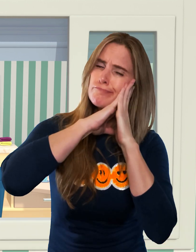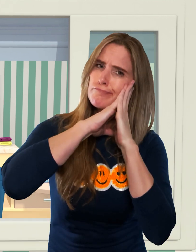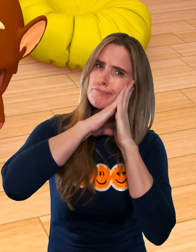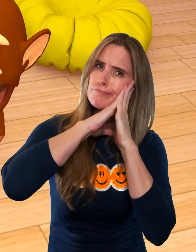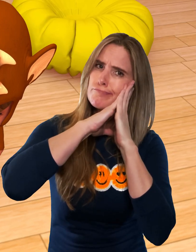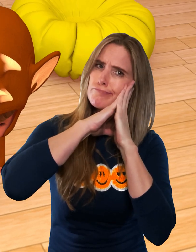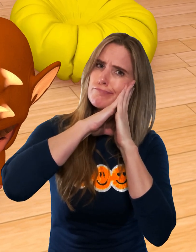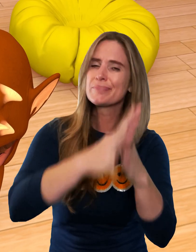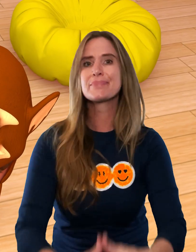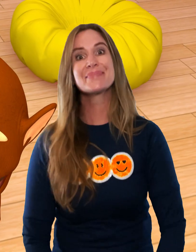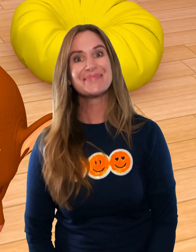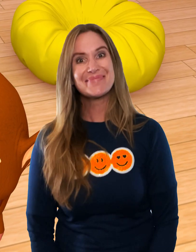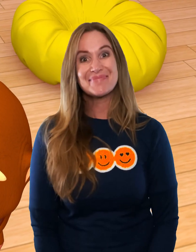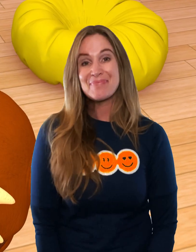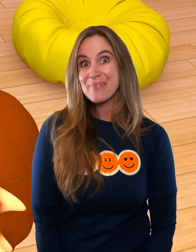bed.